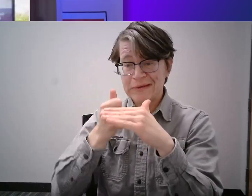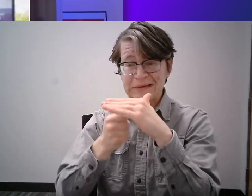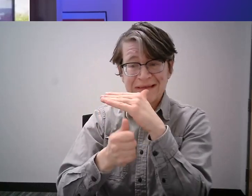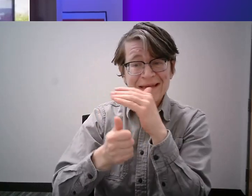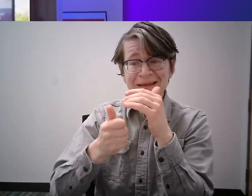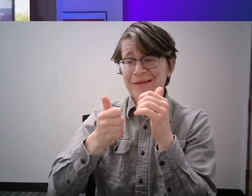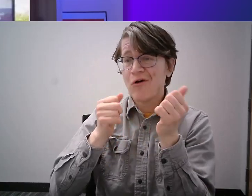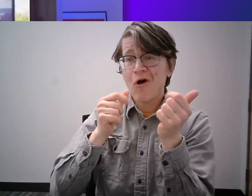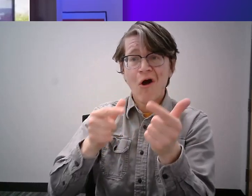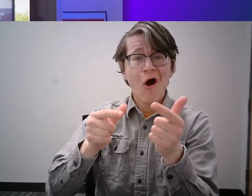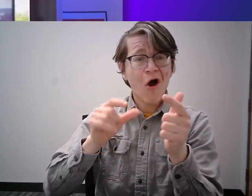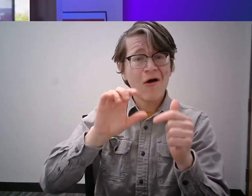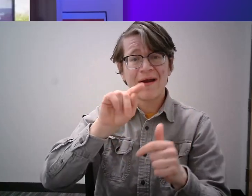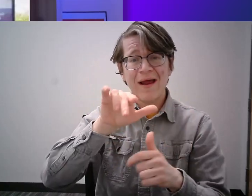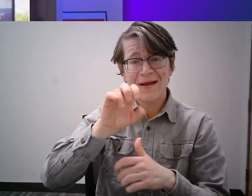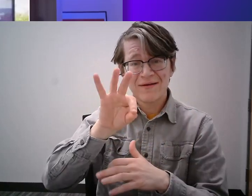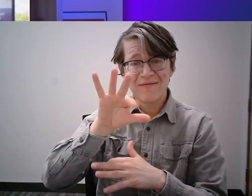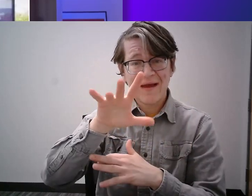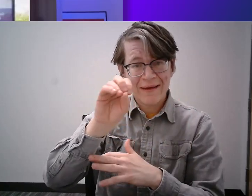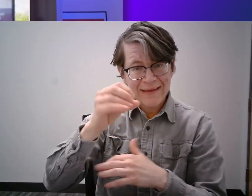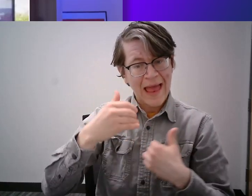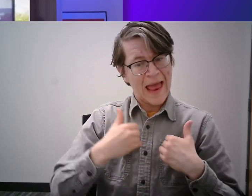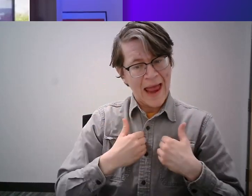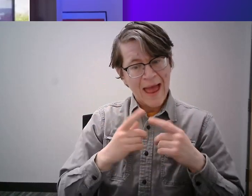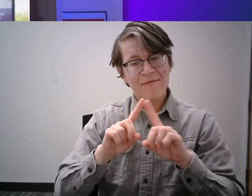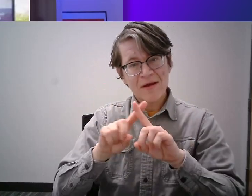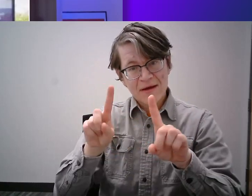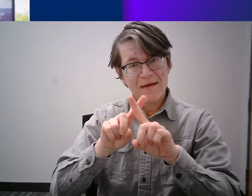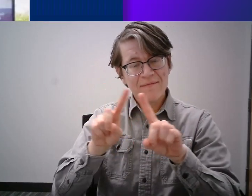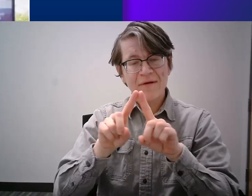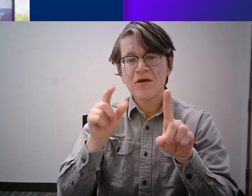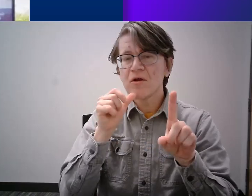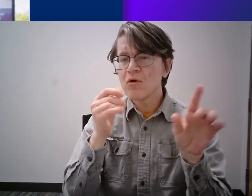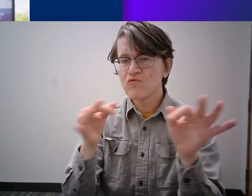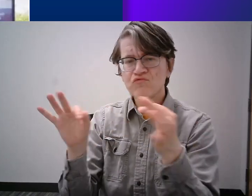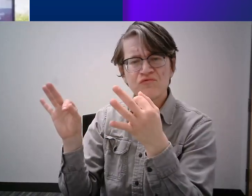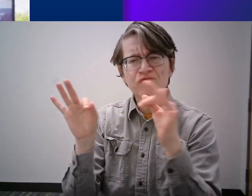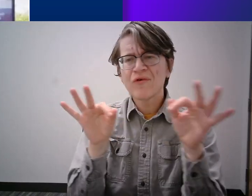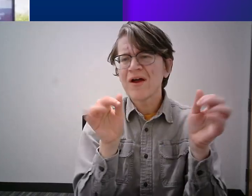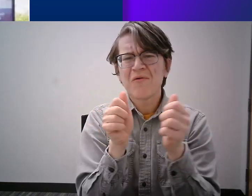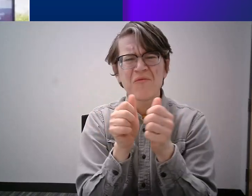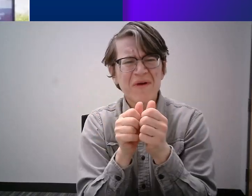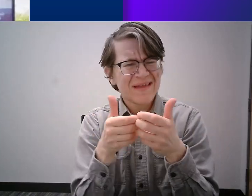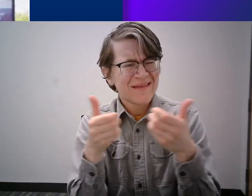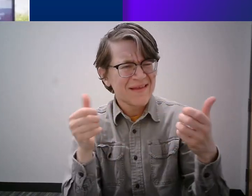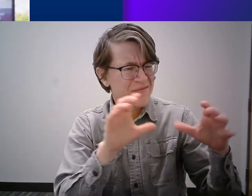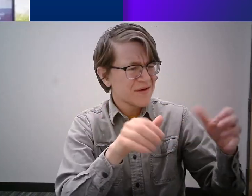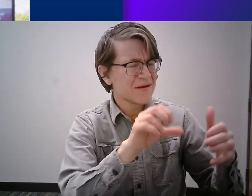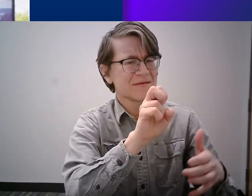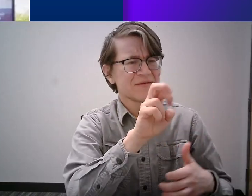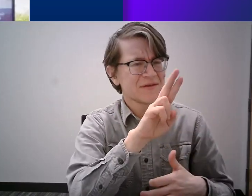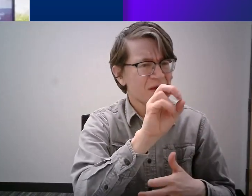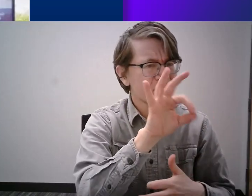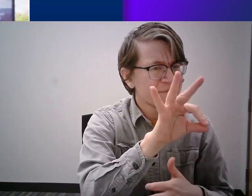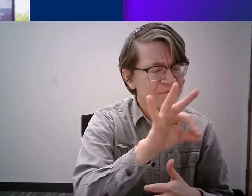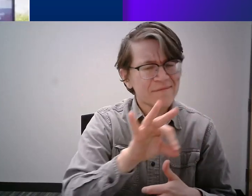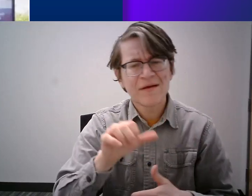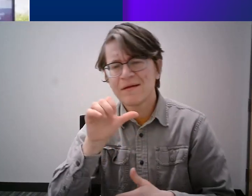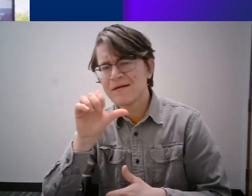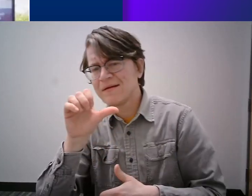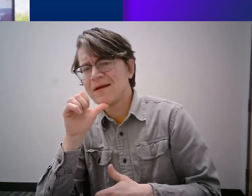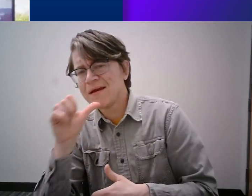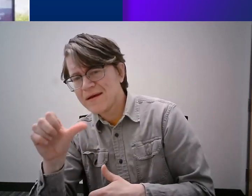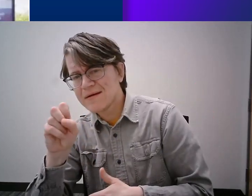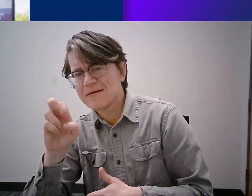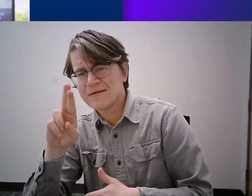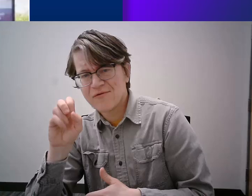and you shouldn't be distracted by the serifs. Here's Indra again. These principles can also be seen regardless of if it's a